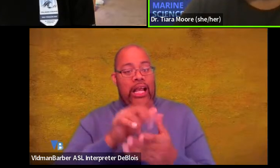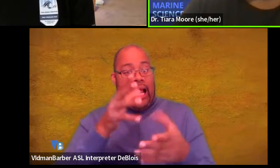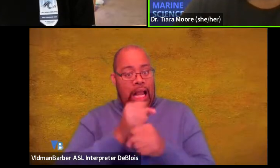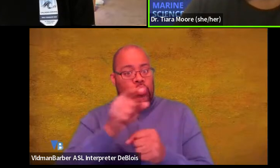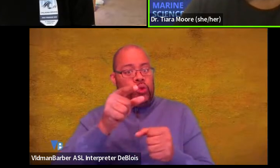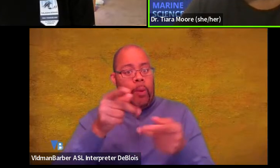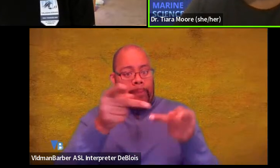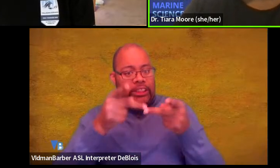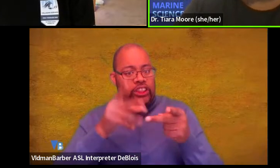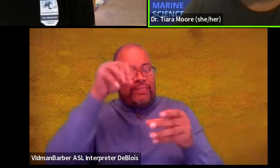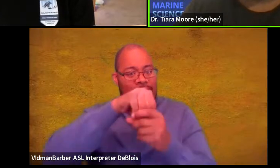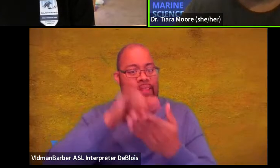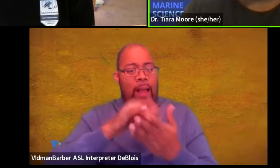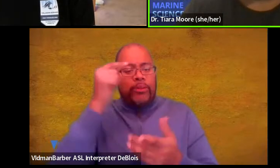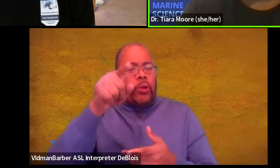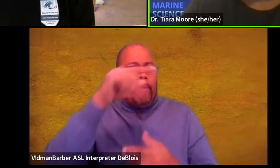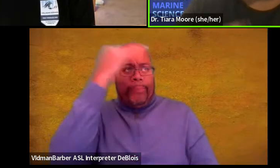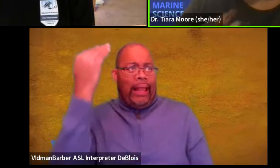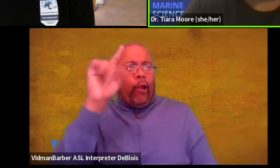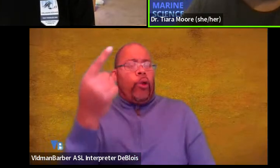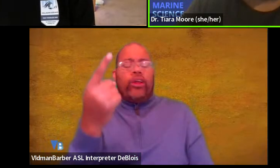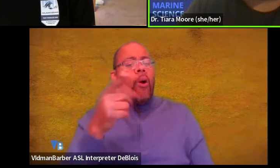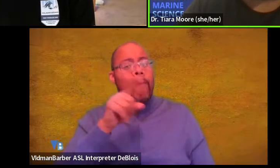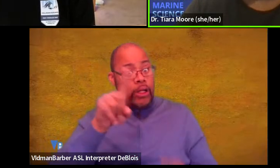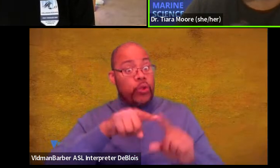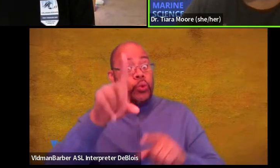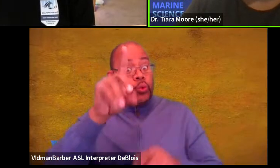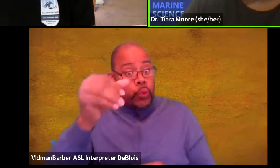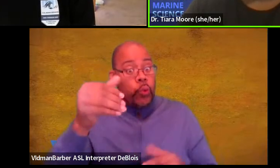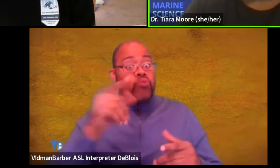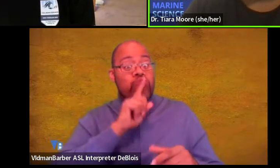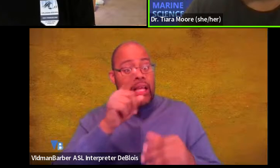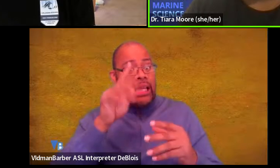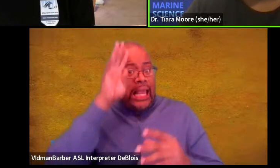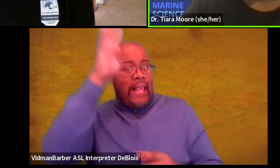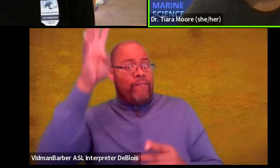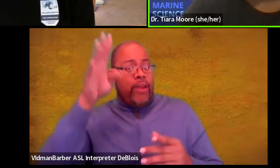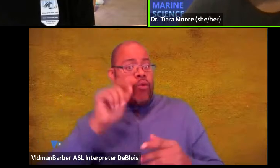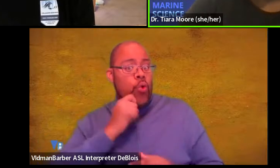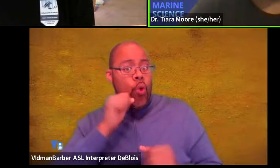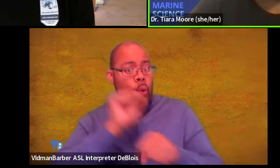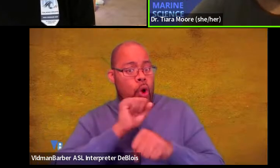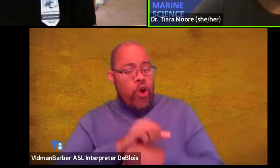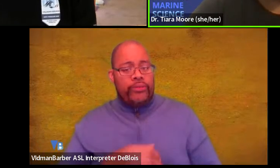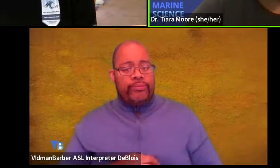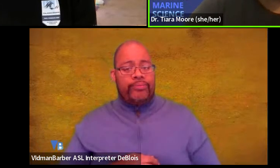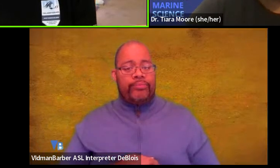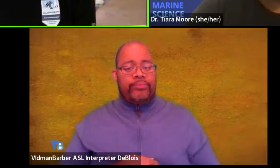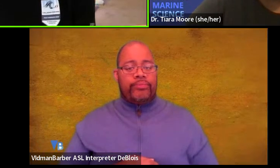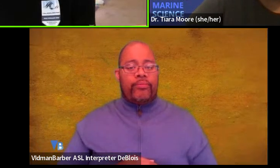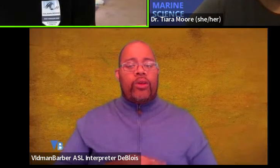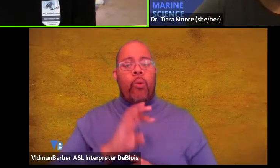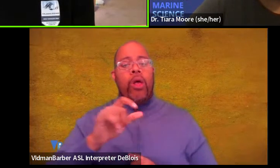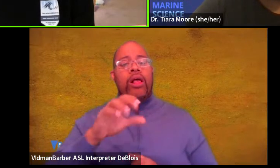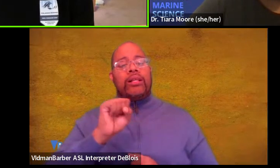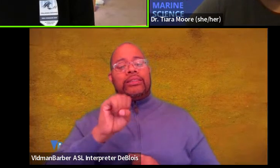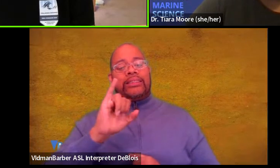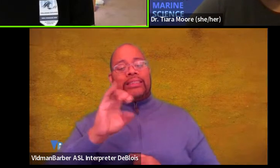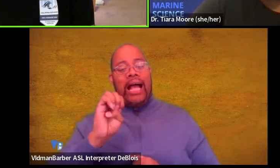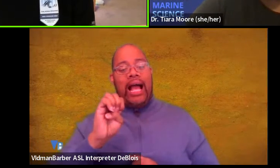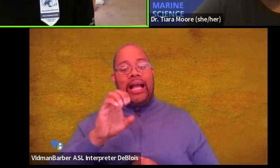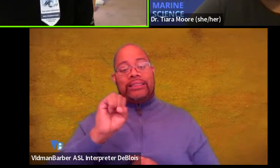your seat in this place, not because, oh, you're Black, but like you do this really innovative, cool work. Well, side